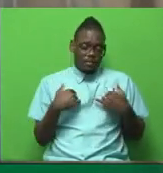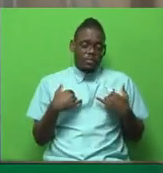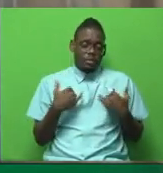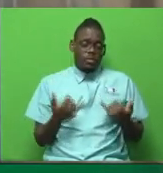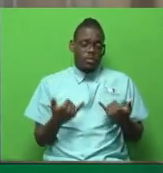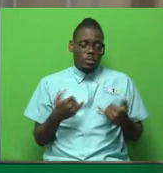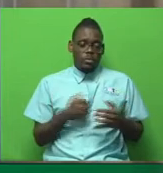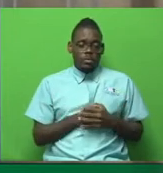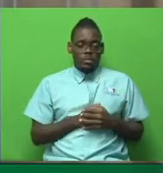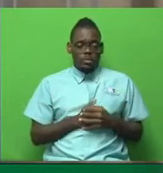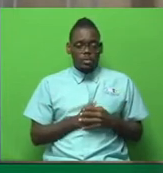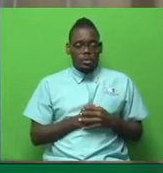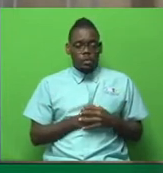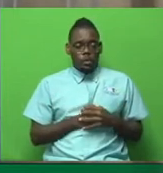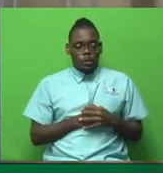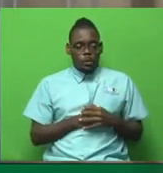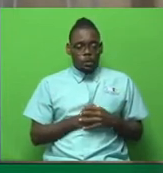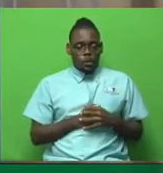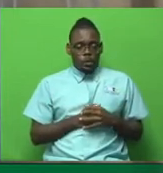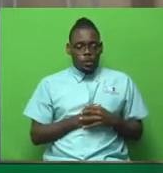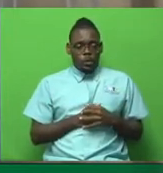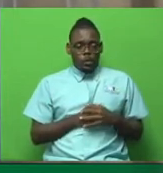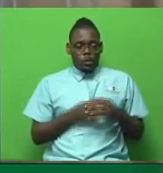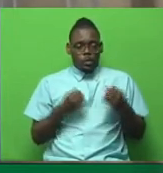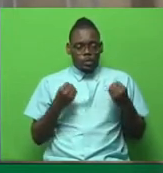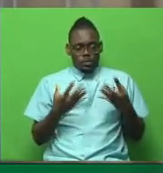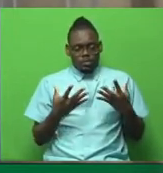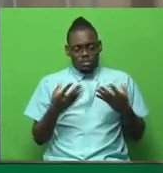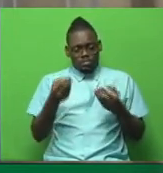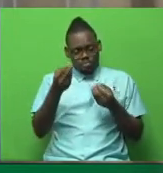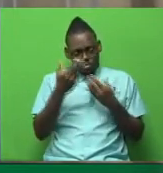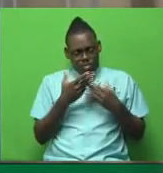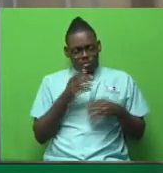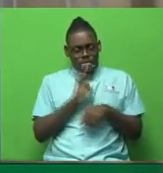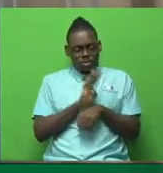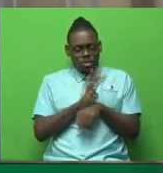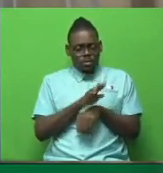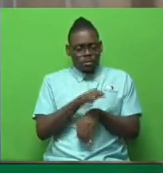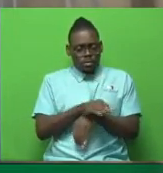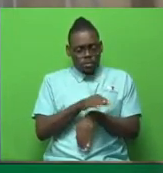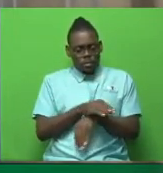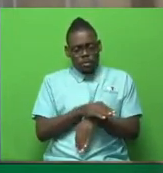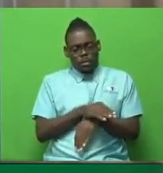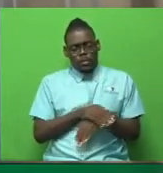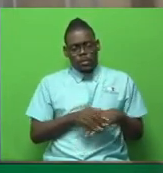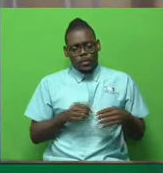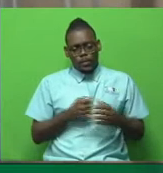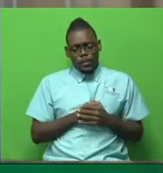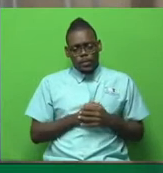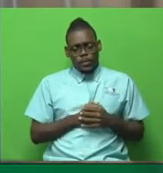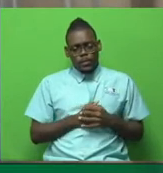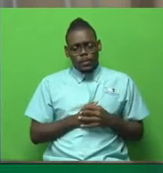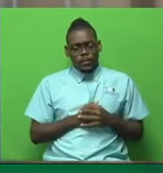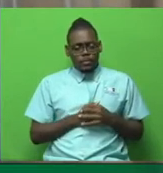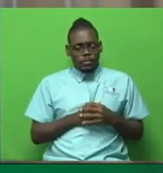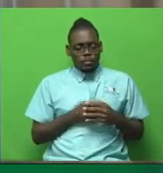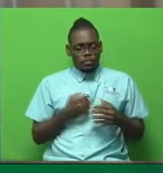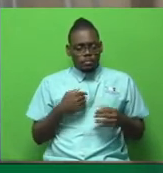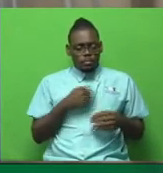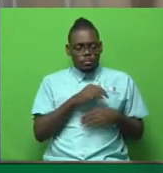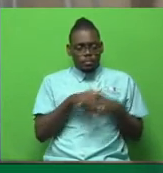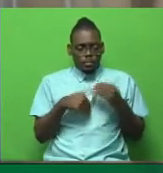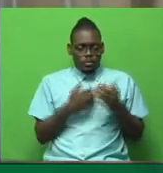at 4 pm the Trinidad and Tobago economy lost about 16 percent of its real GDP between